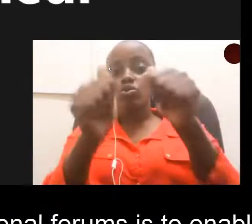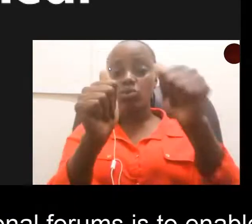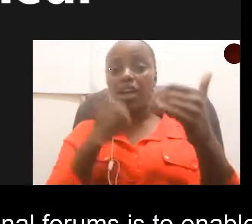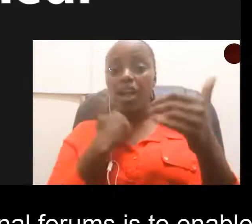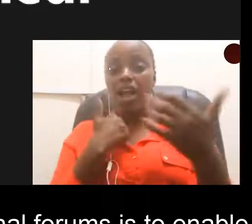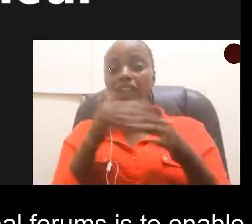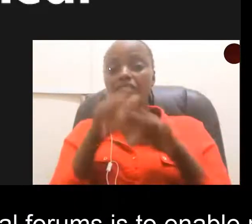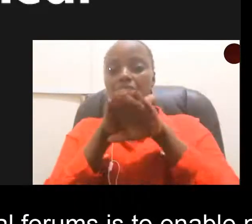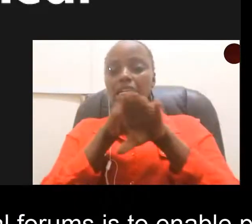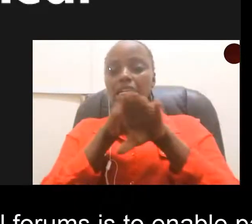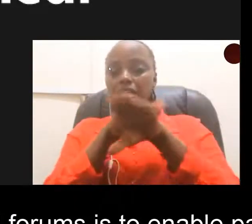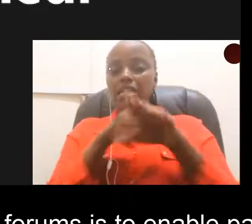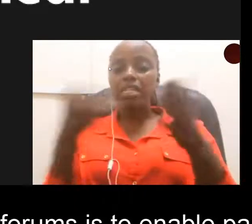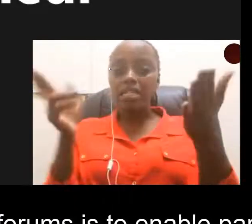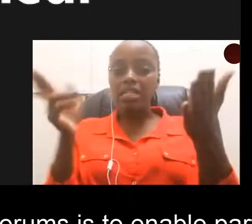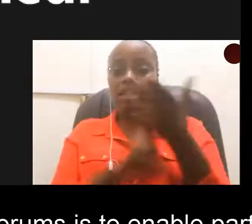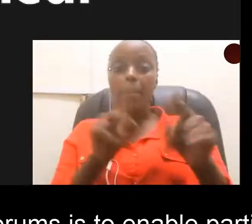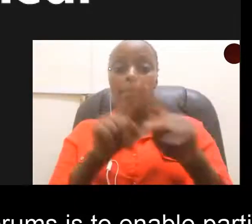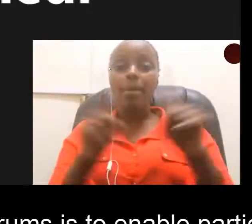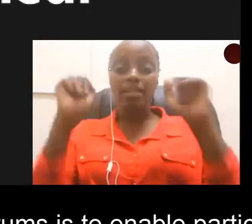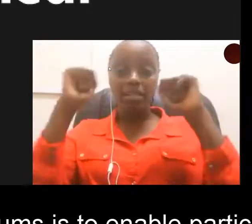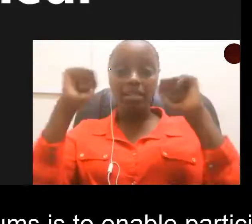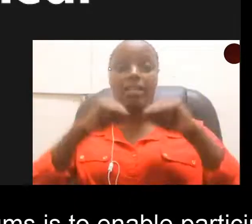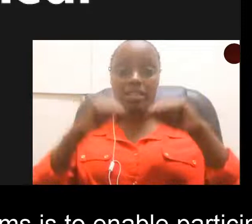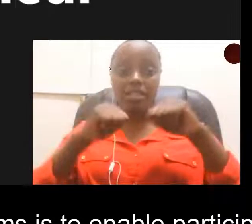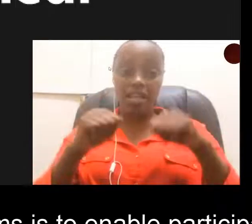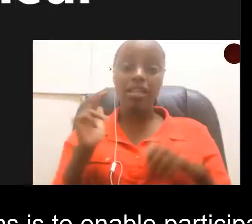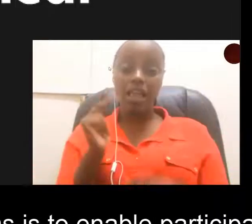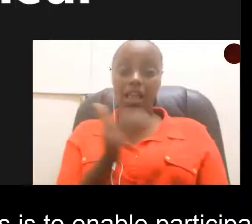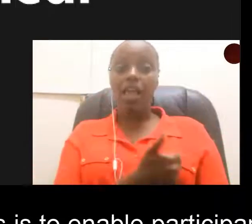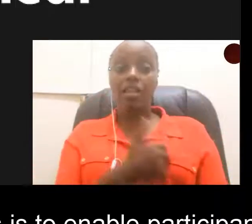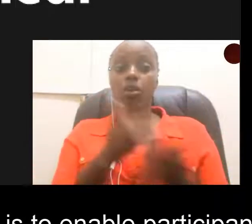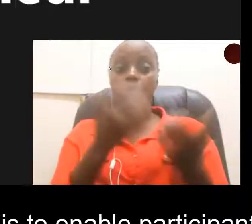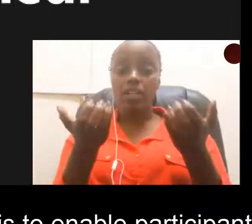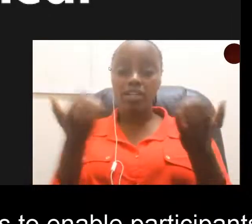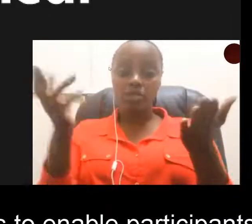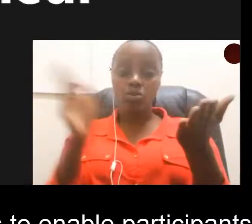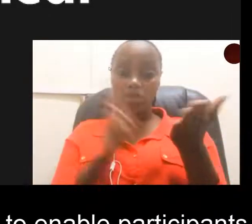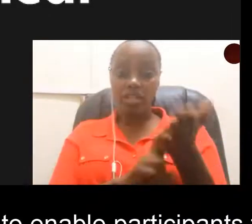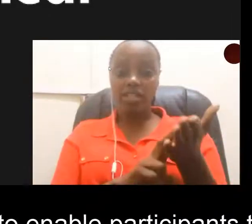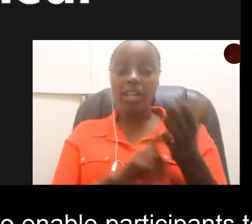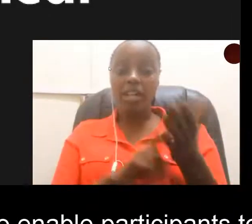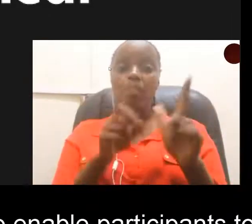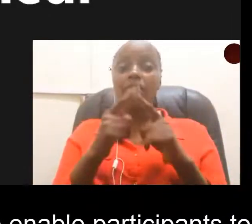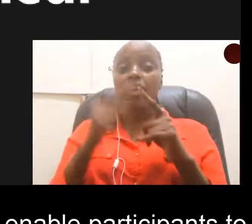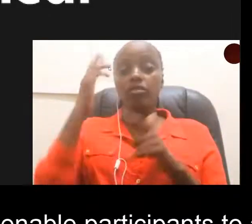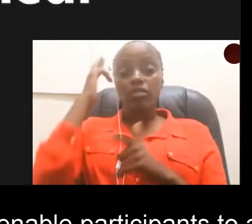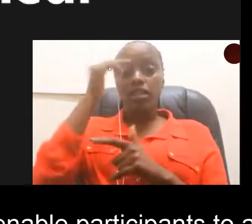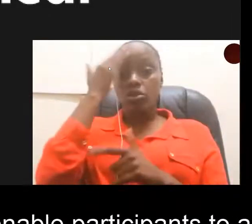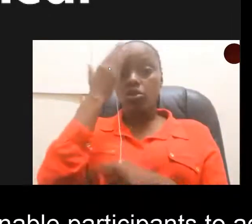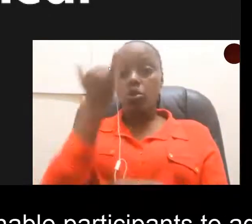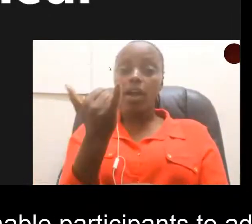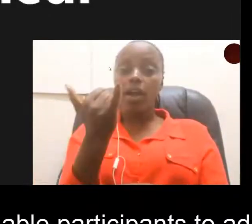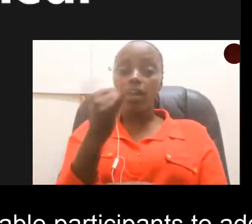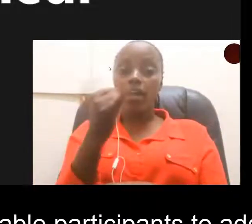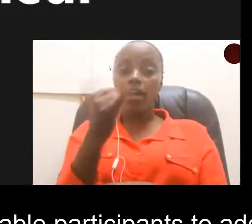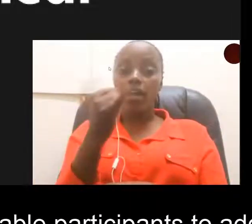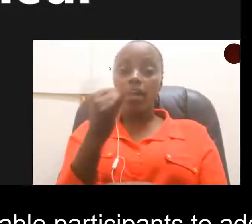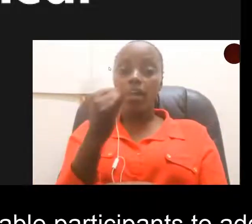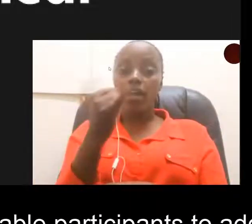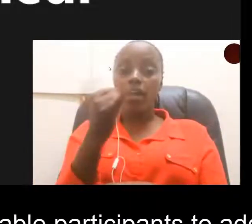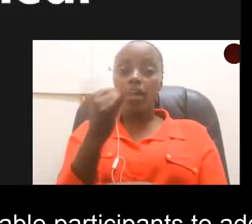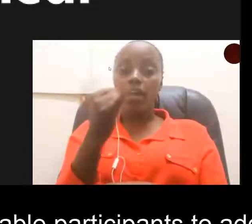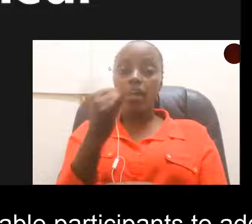the registration. But yes, we need to register. And that is why today and on the